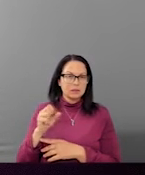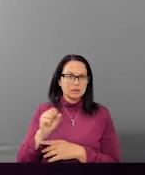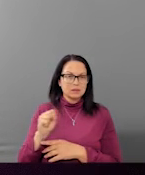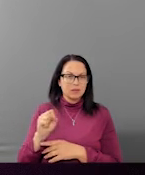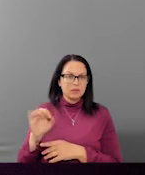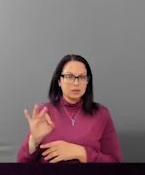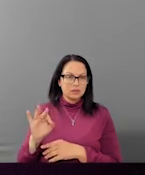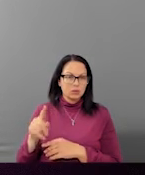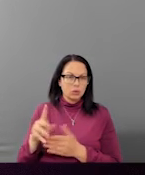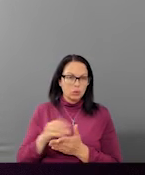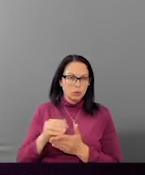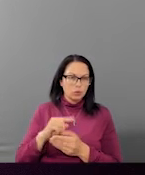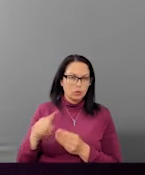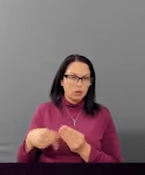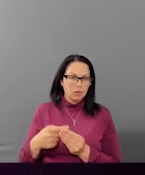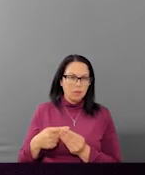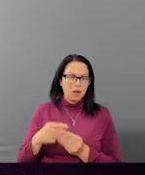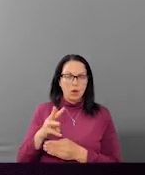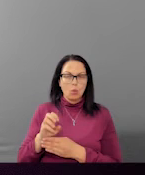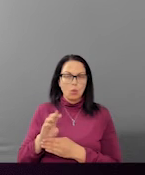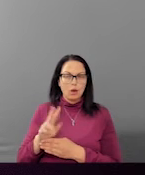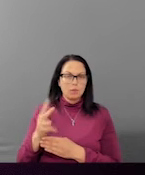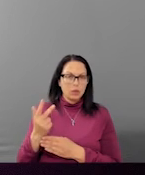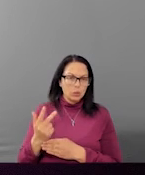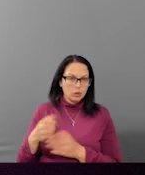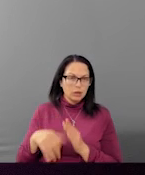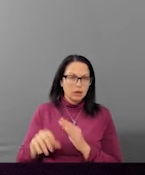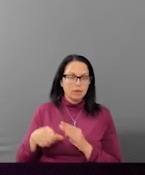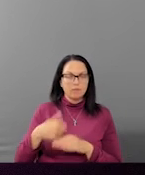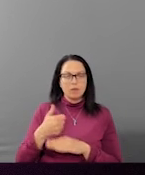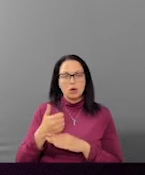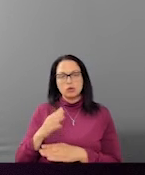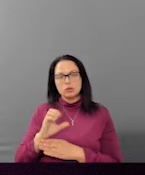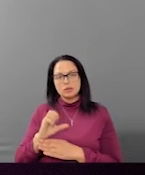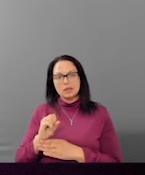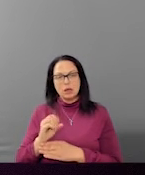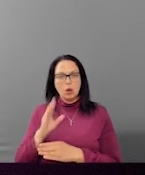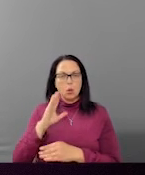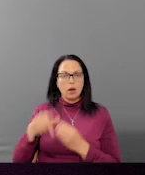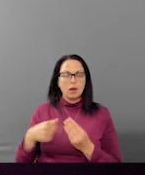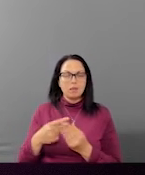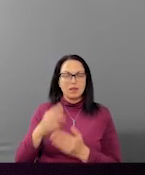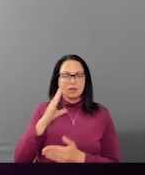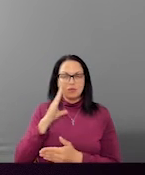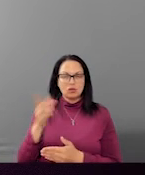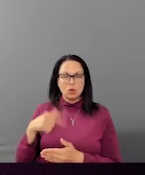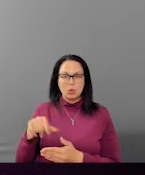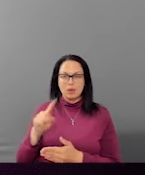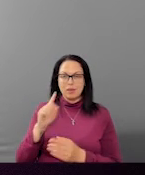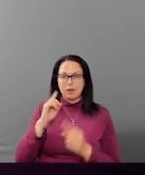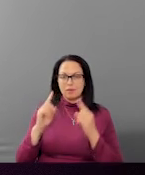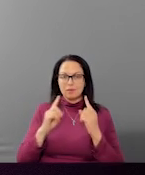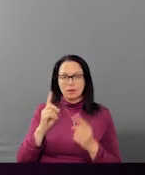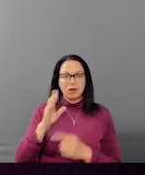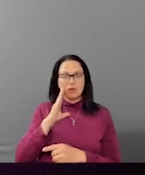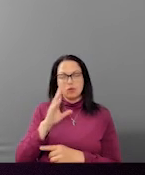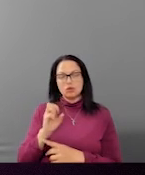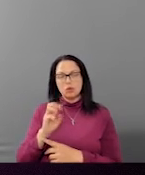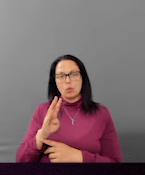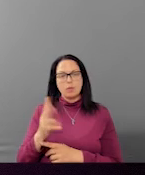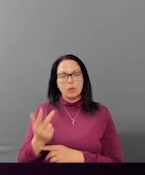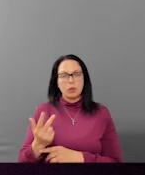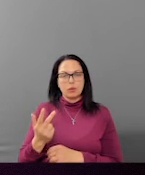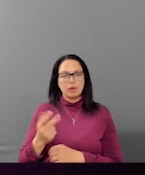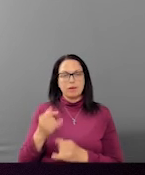about a bunch of cool Web3, hear about Web3 founders, CEOs, kind of about the future of what they think is the future of Web3.